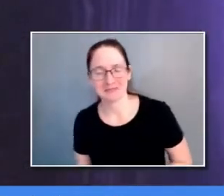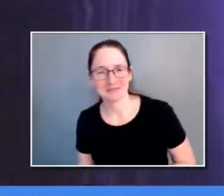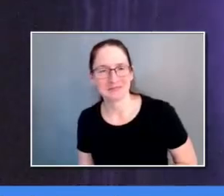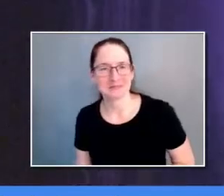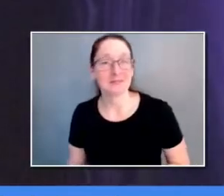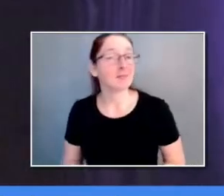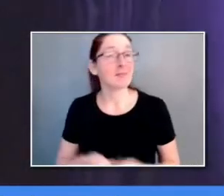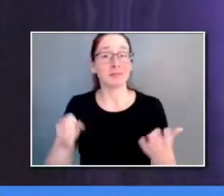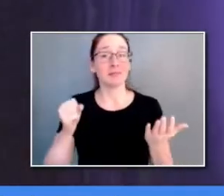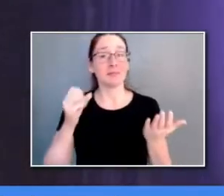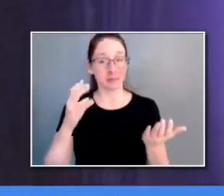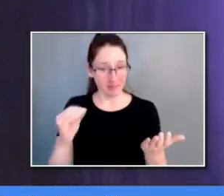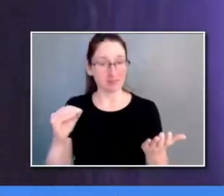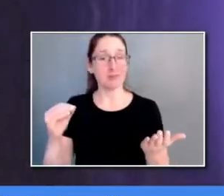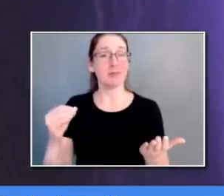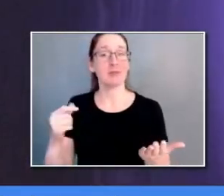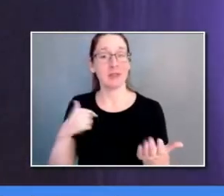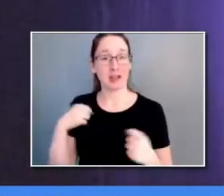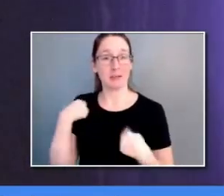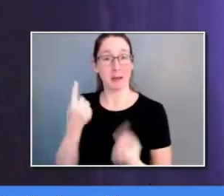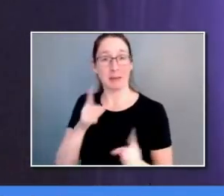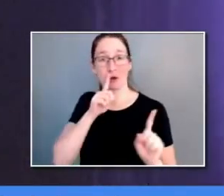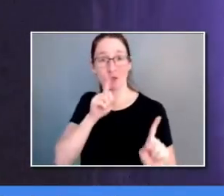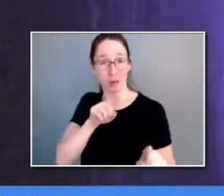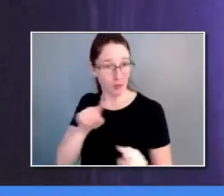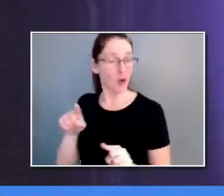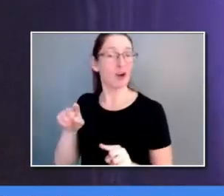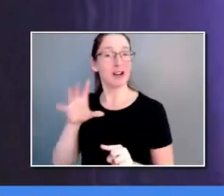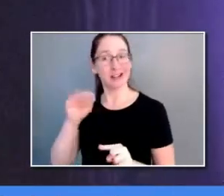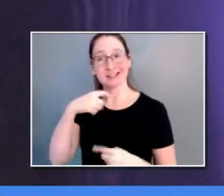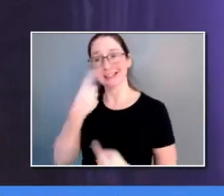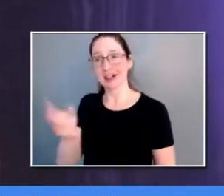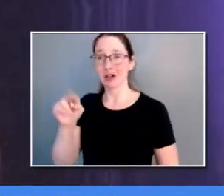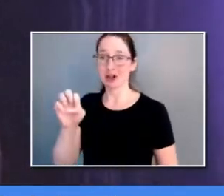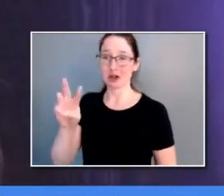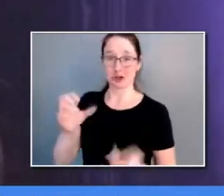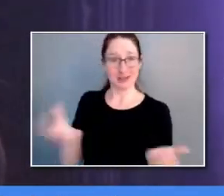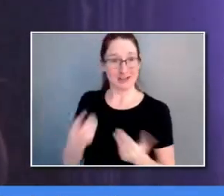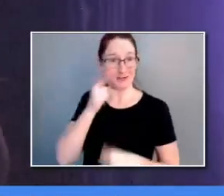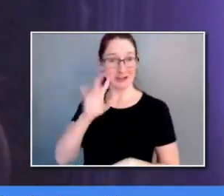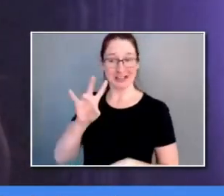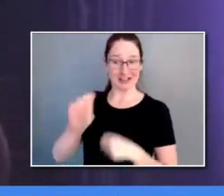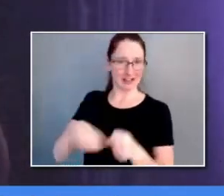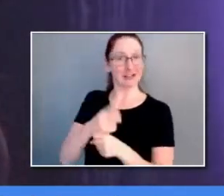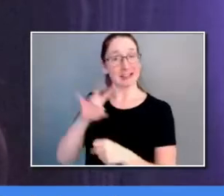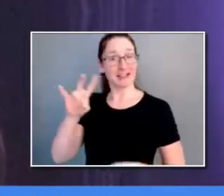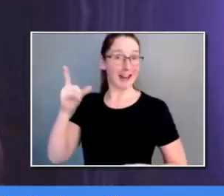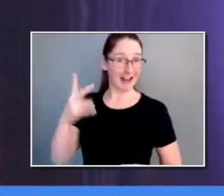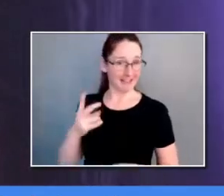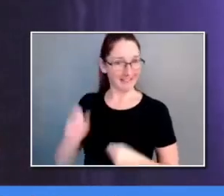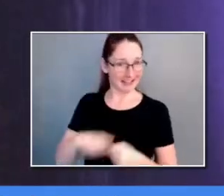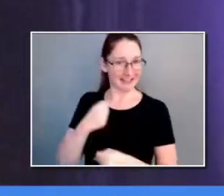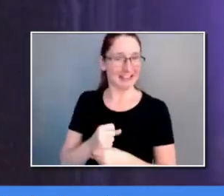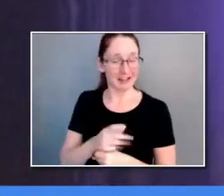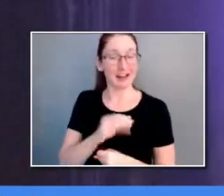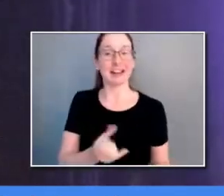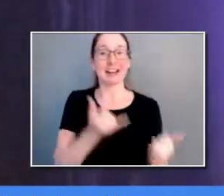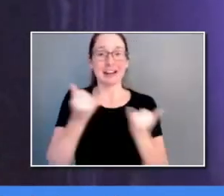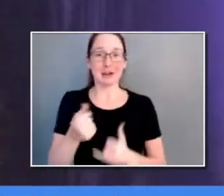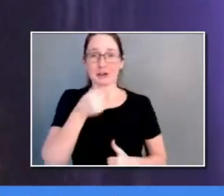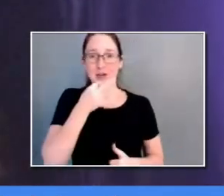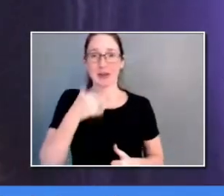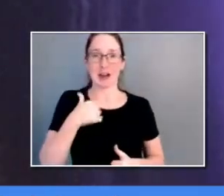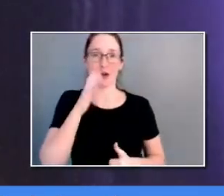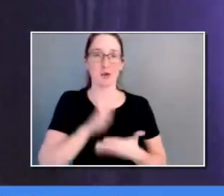So I have been reporting and telling the news here for 7.5 years, and now I'm about to become a